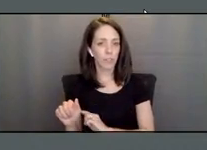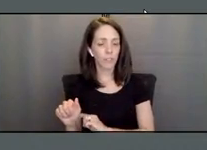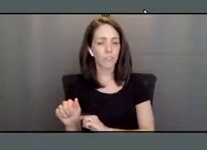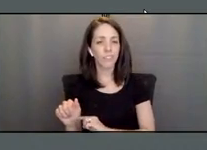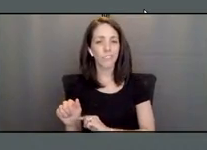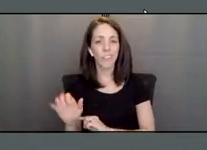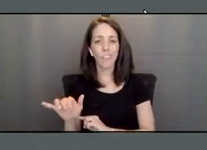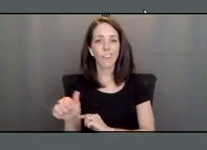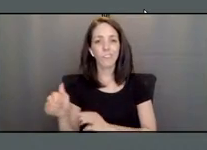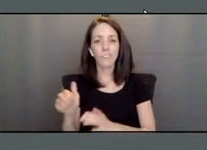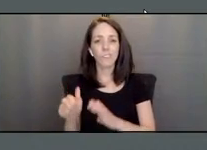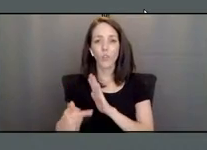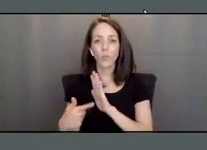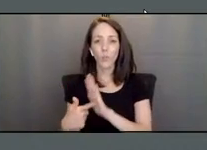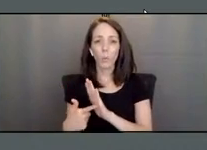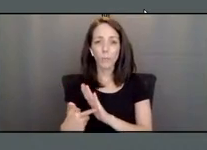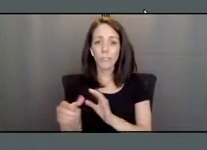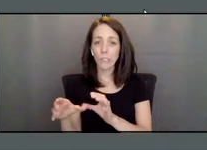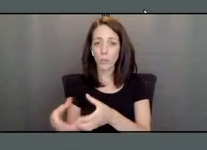group?